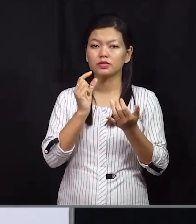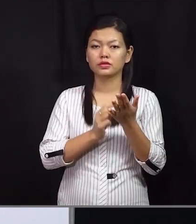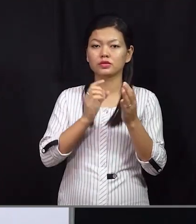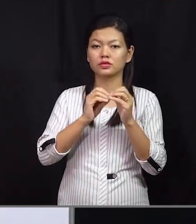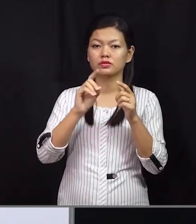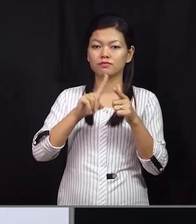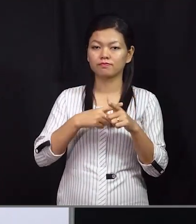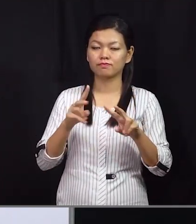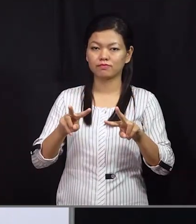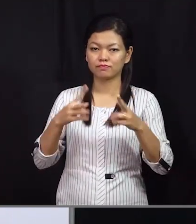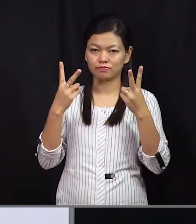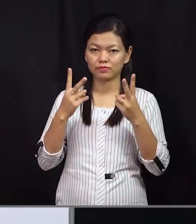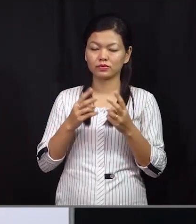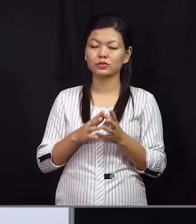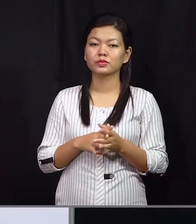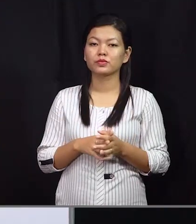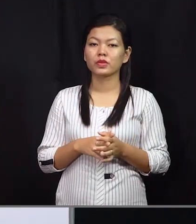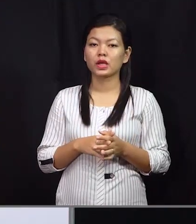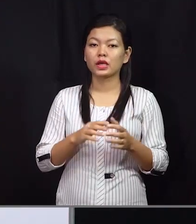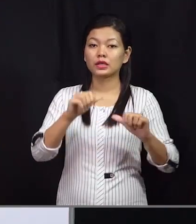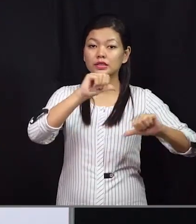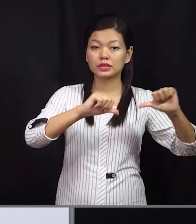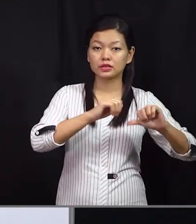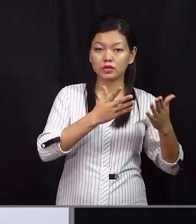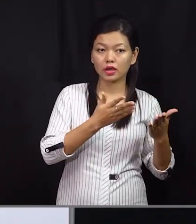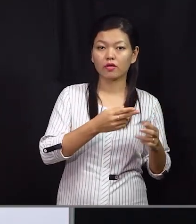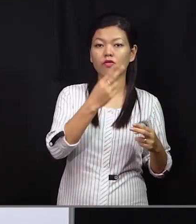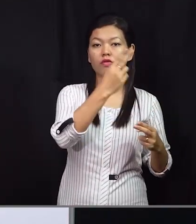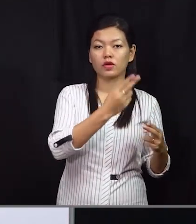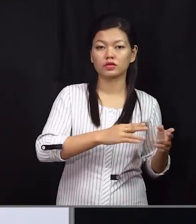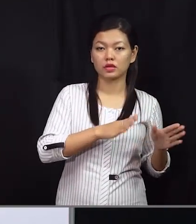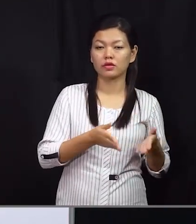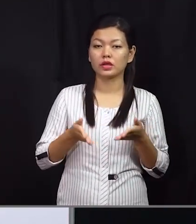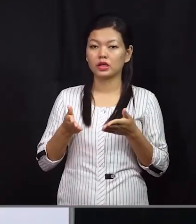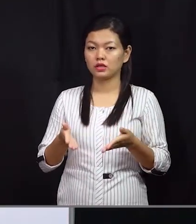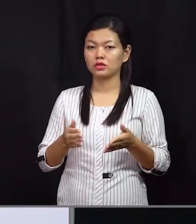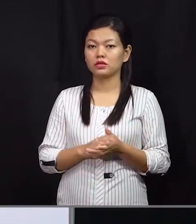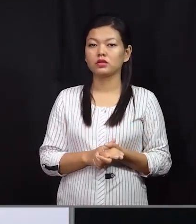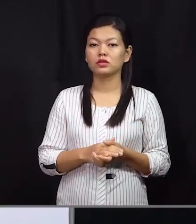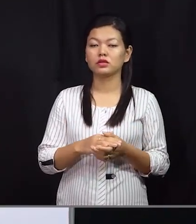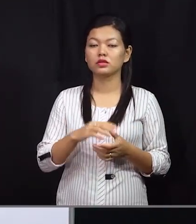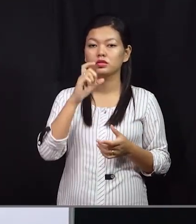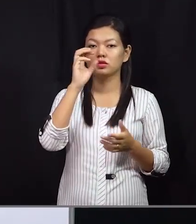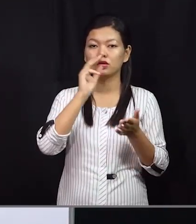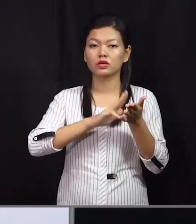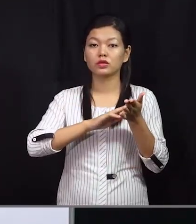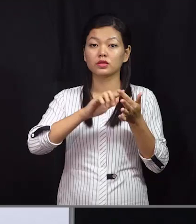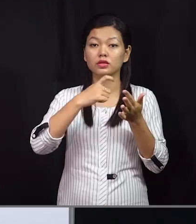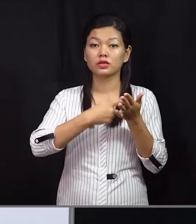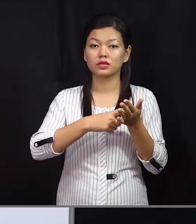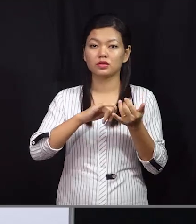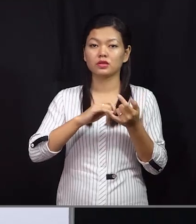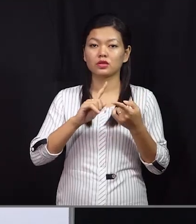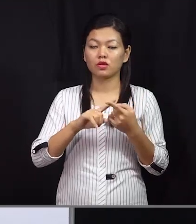stream as it is very challenging also, and at the end of your